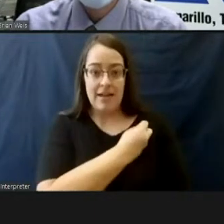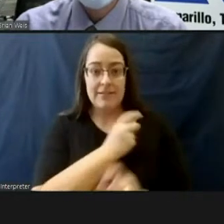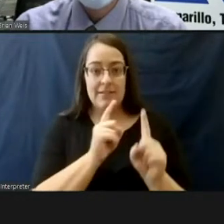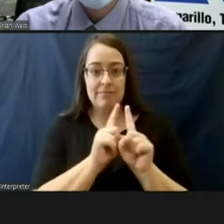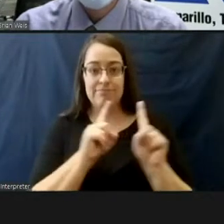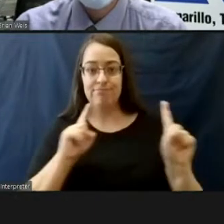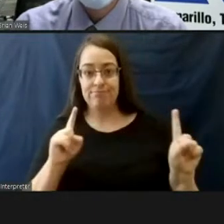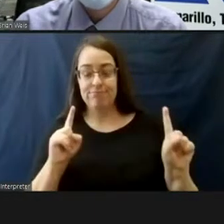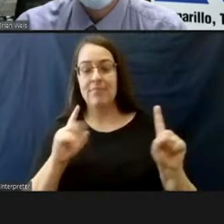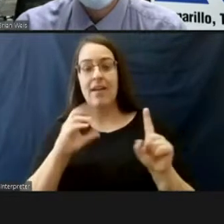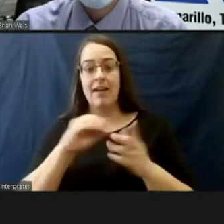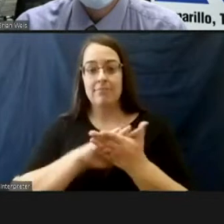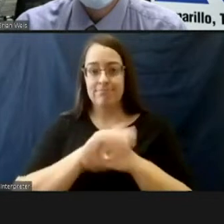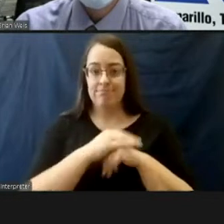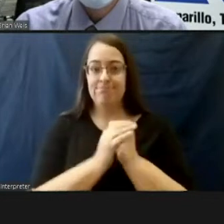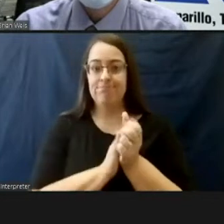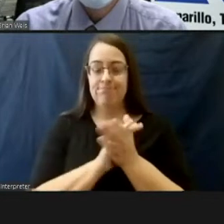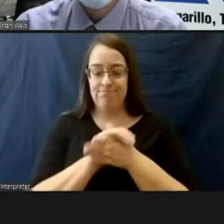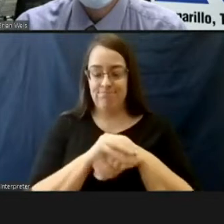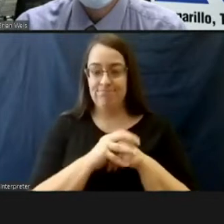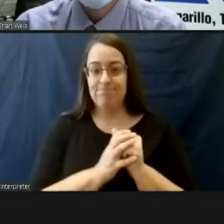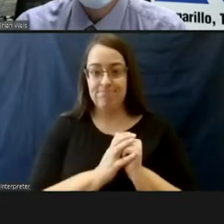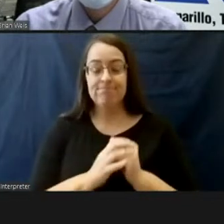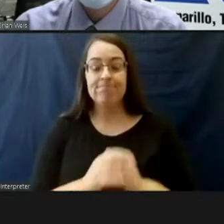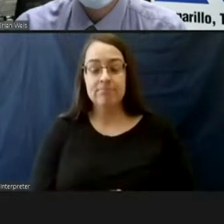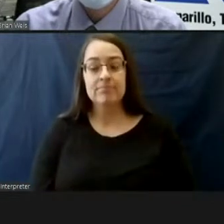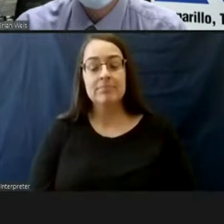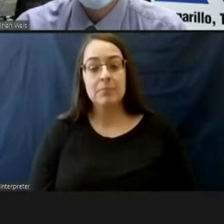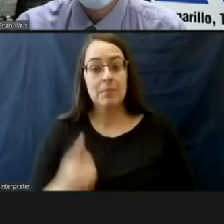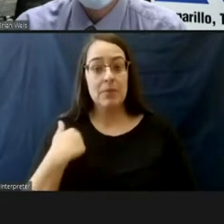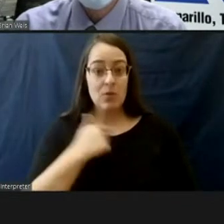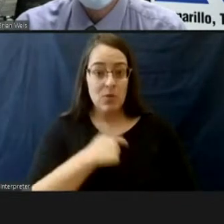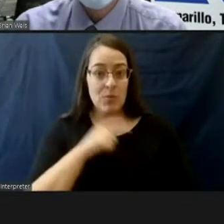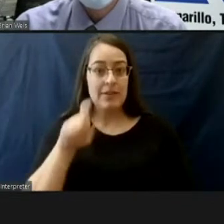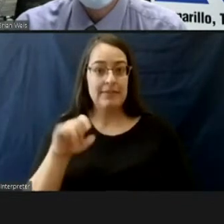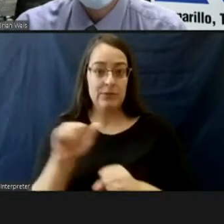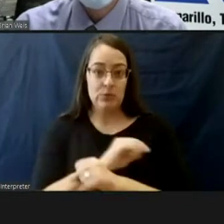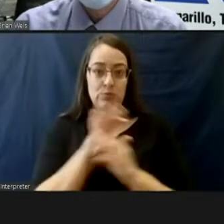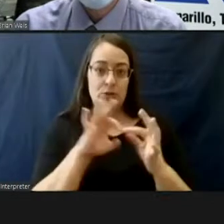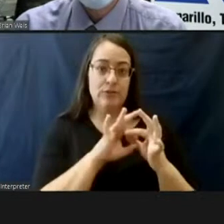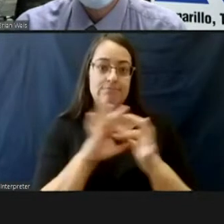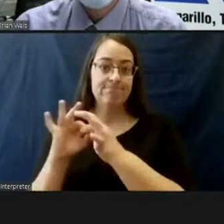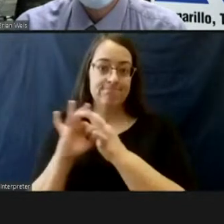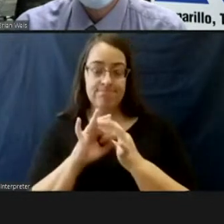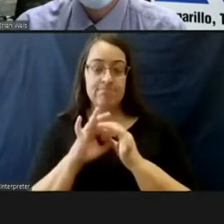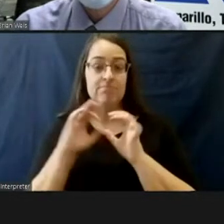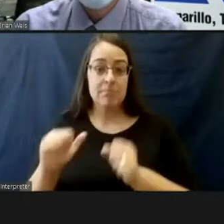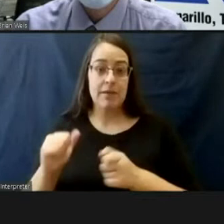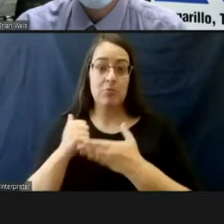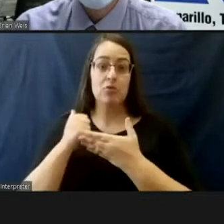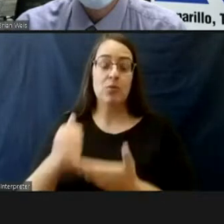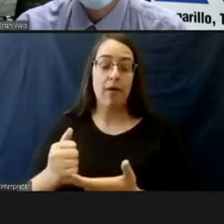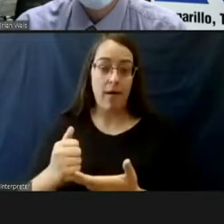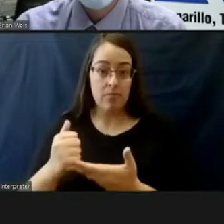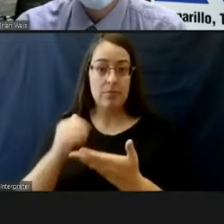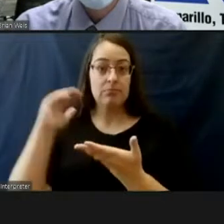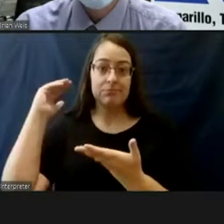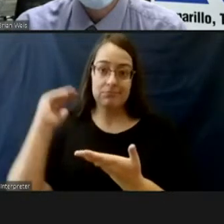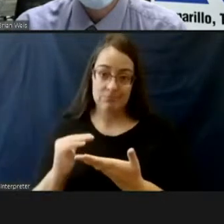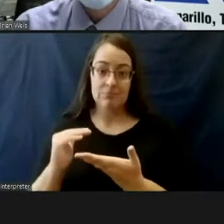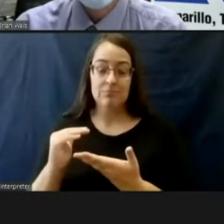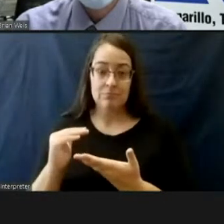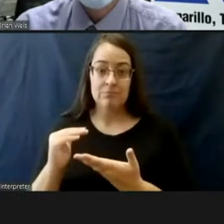and hand hygiene. And we all need to pull together in order to be able to help decrease the risk